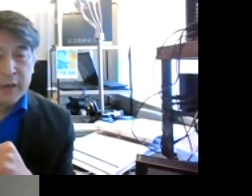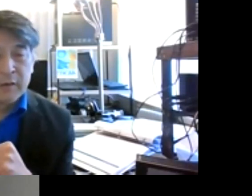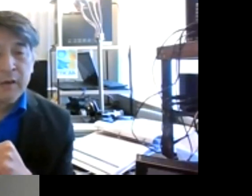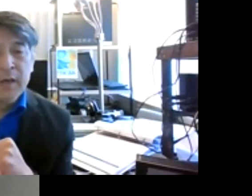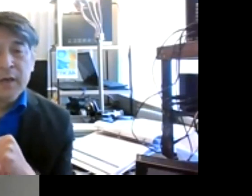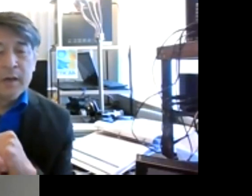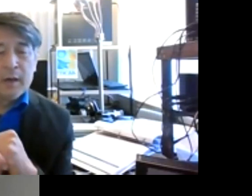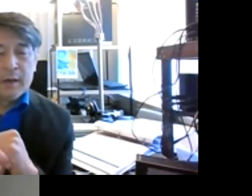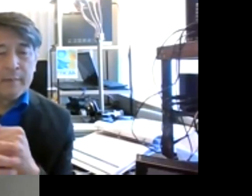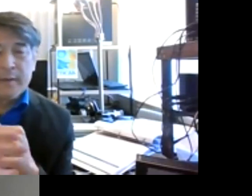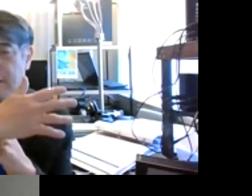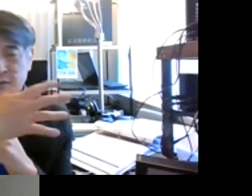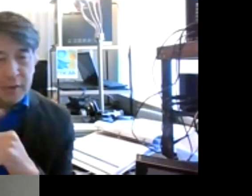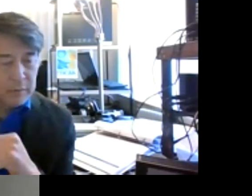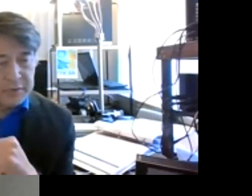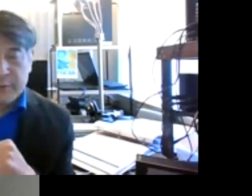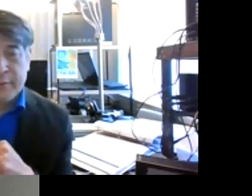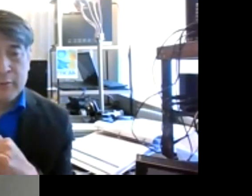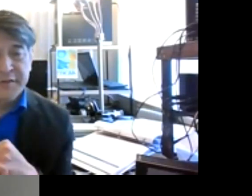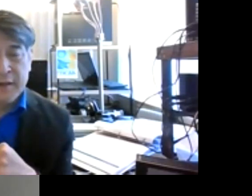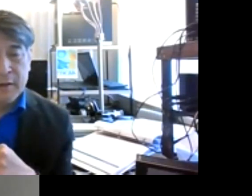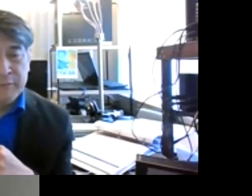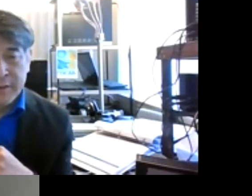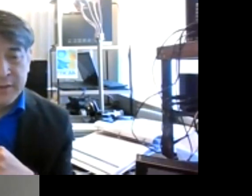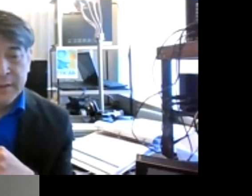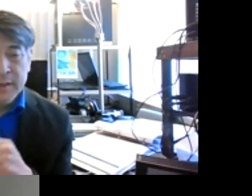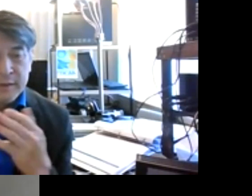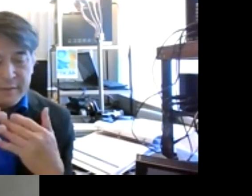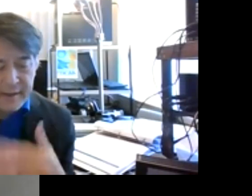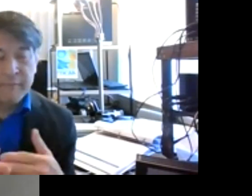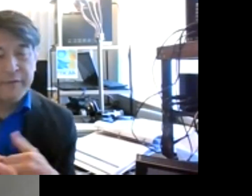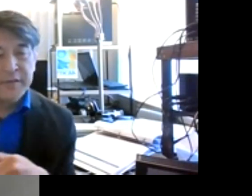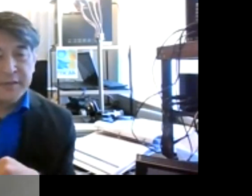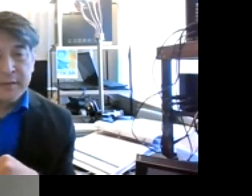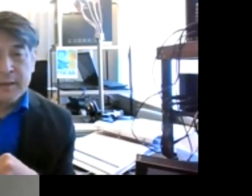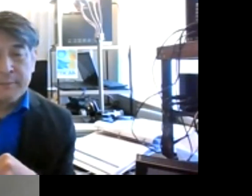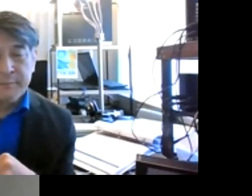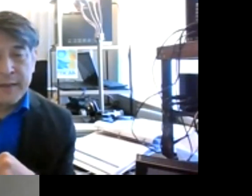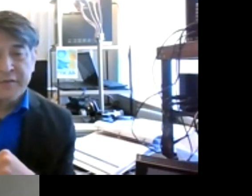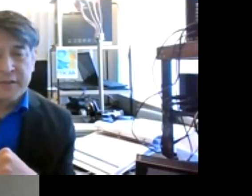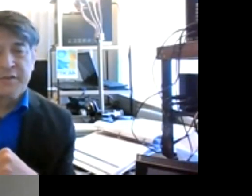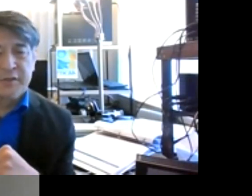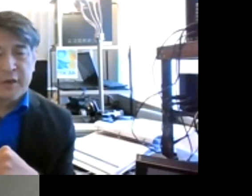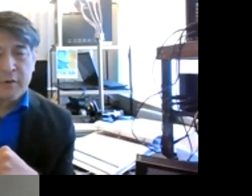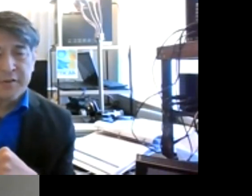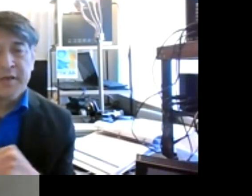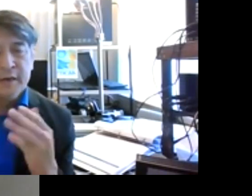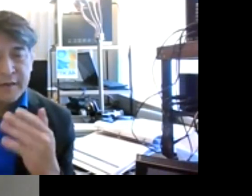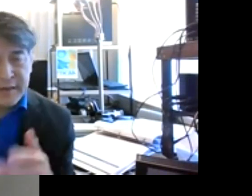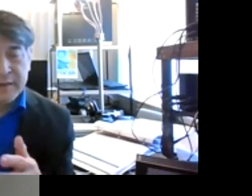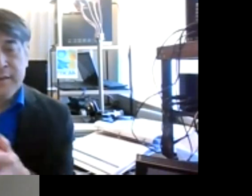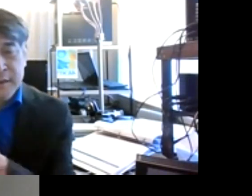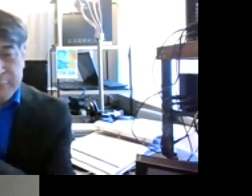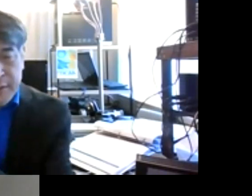people of color, and also spread across California, and they are facing housing insecurities.